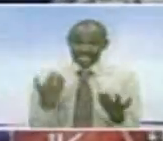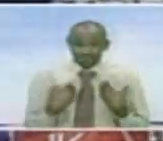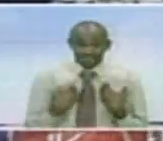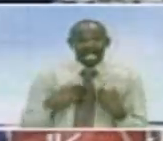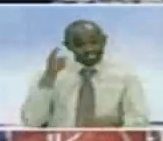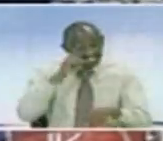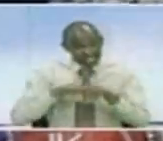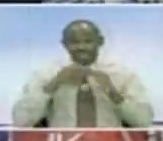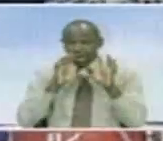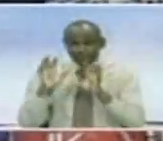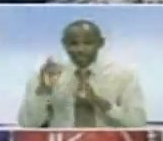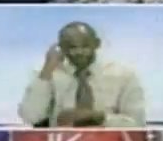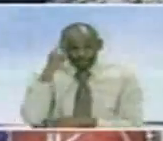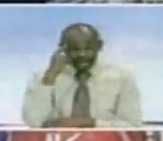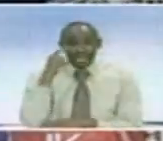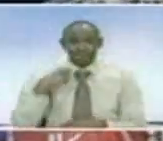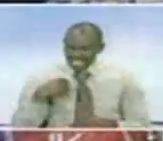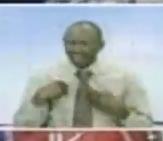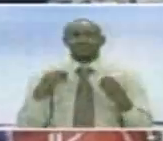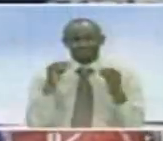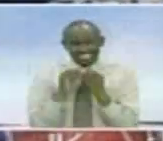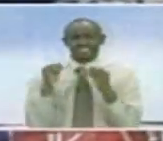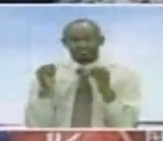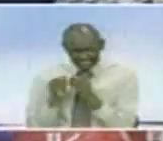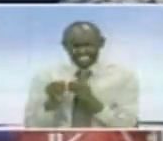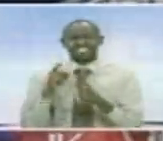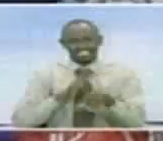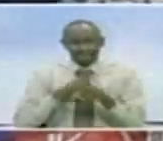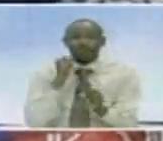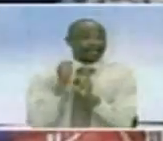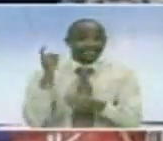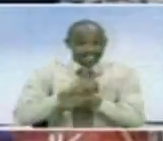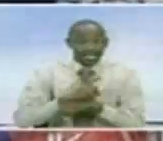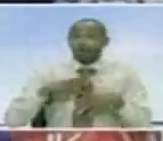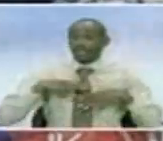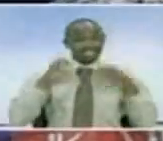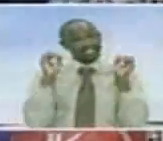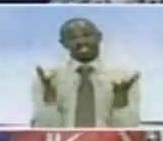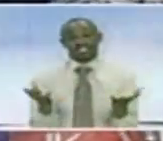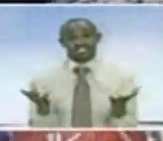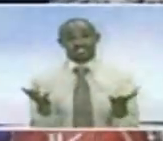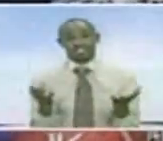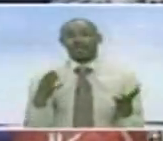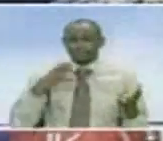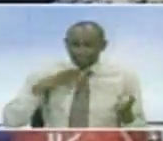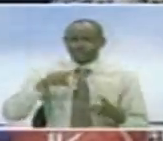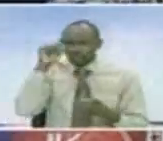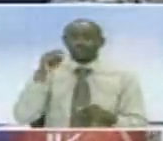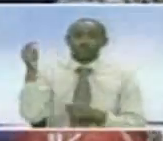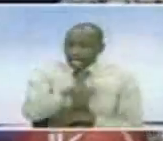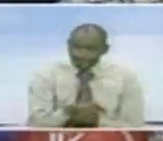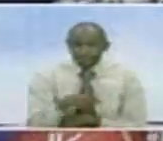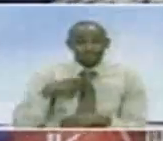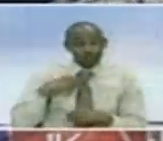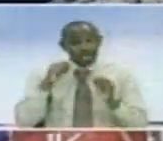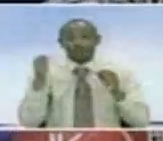when I was campaigning, we held rallies on working days when there was no national holiday. People choose to come, those